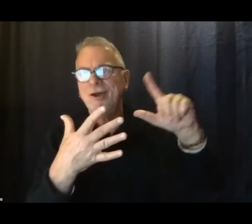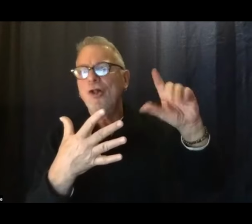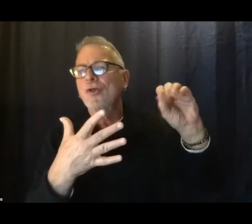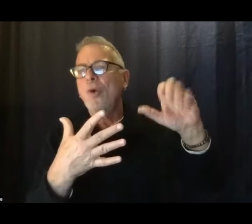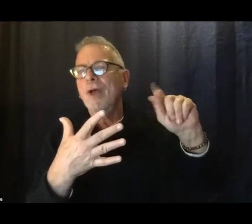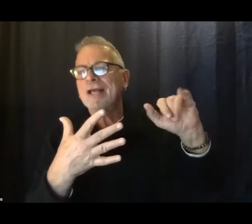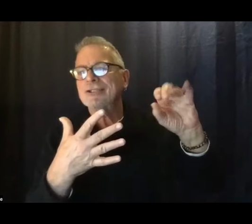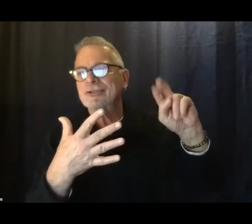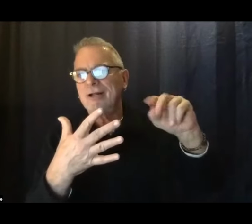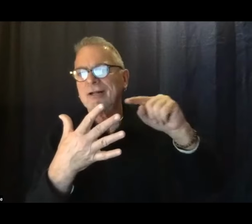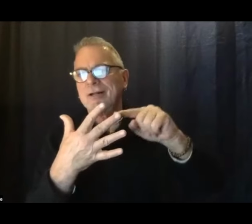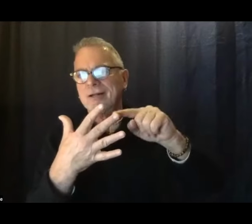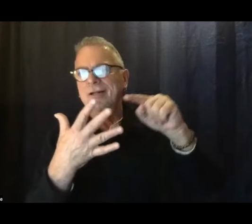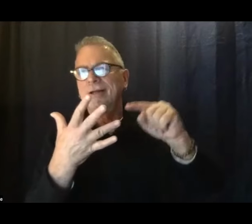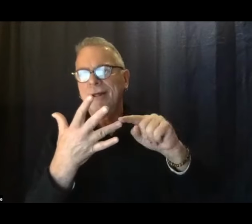got the movement,